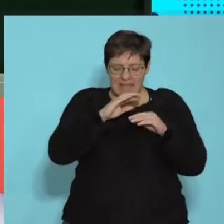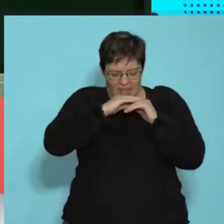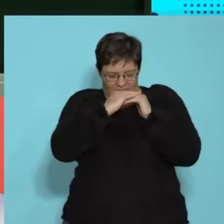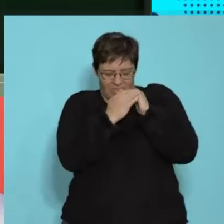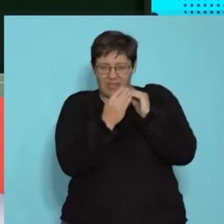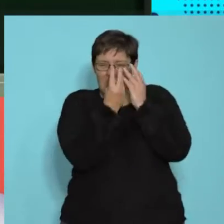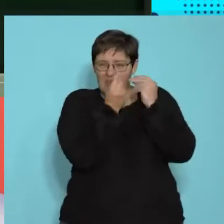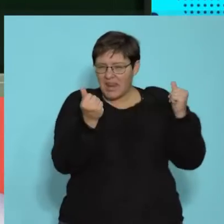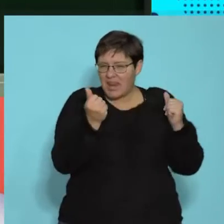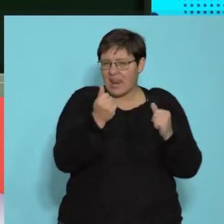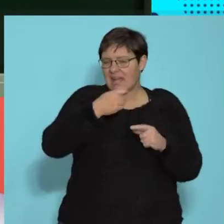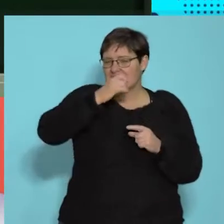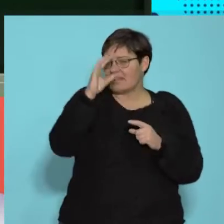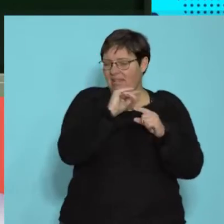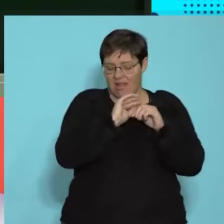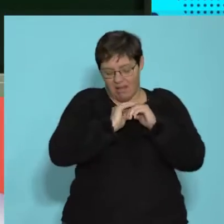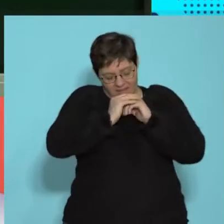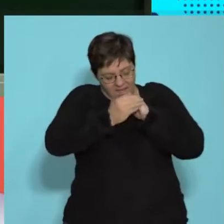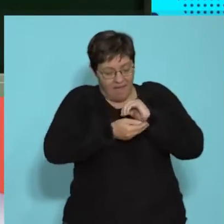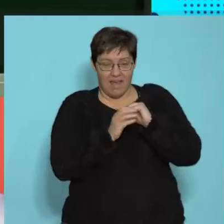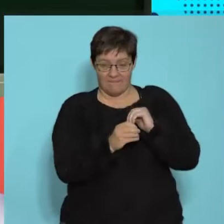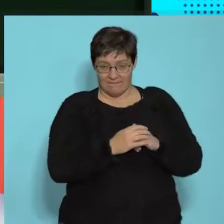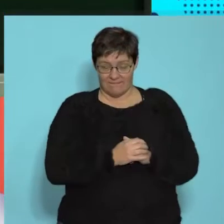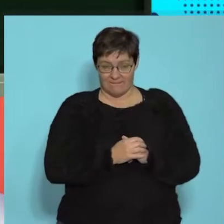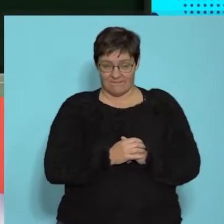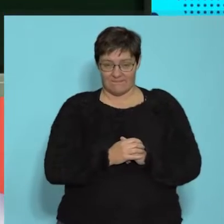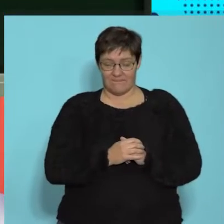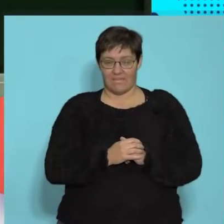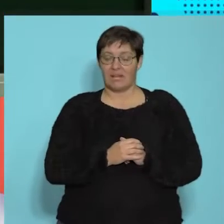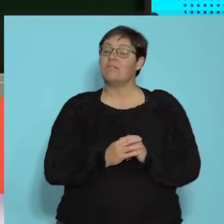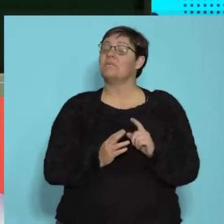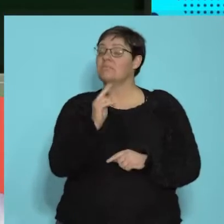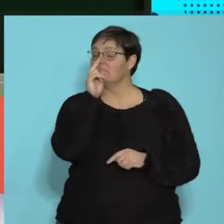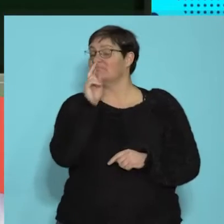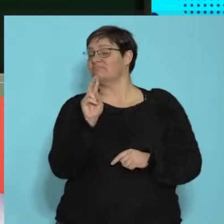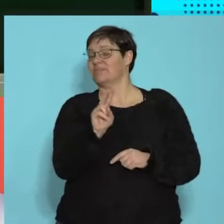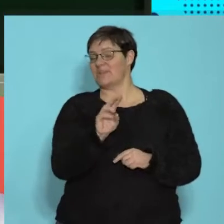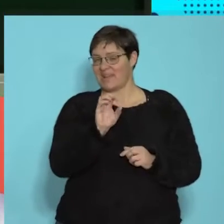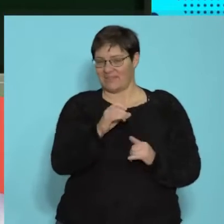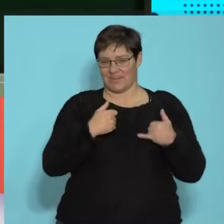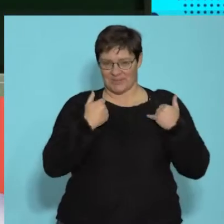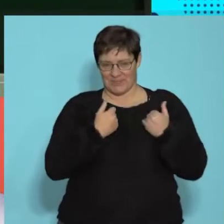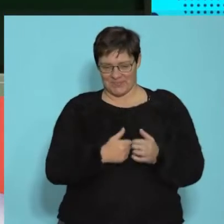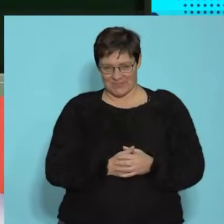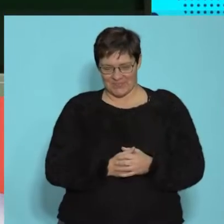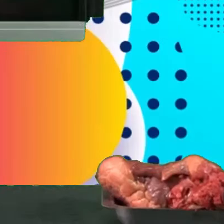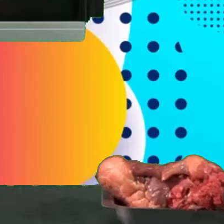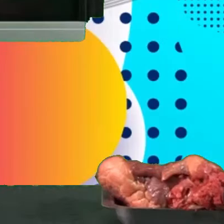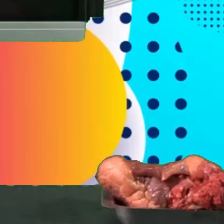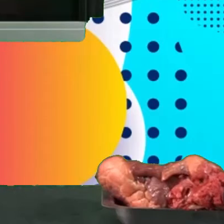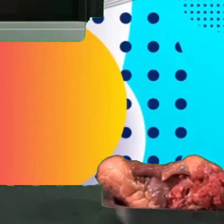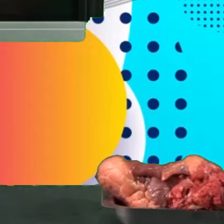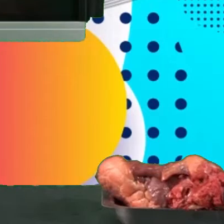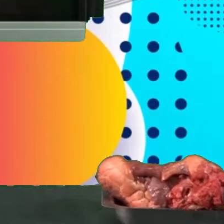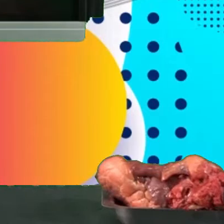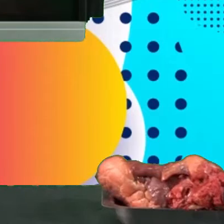thin layer, the pleural layer that's around it? Okay, so when we dissect, have a look. Enjoy.